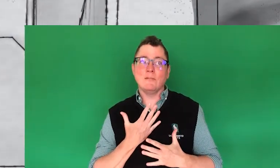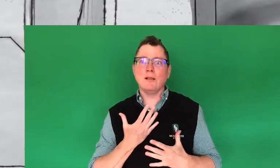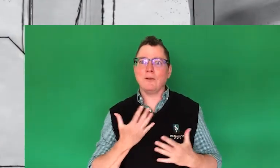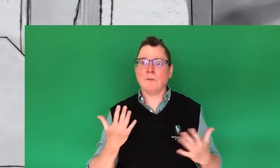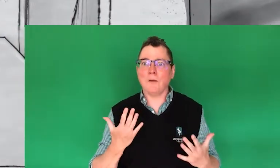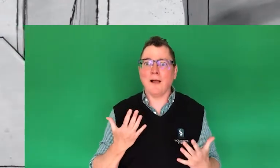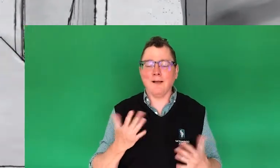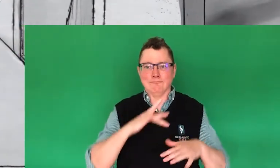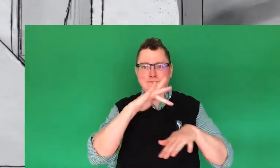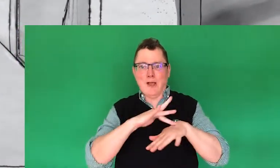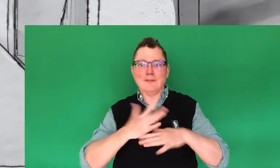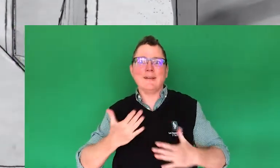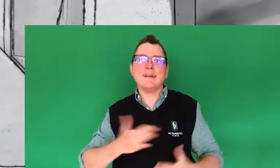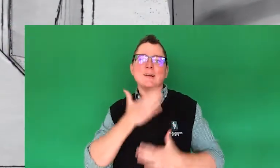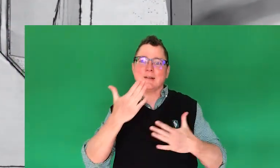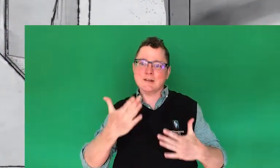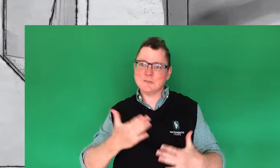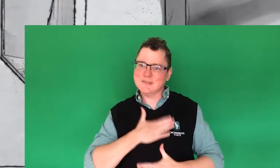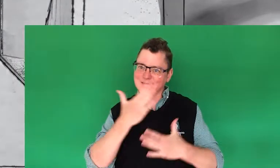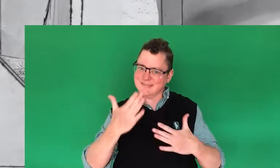He realizes happiness.